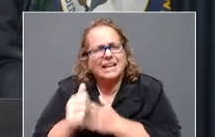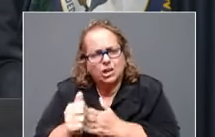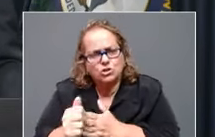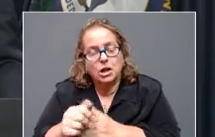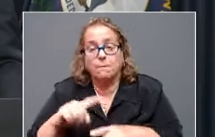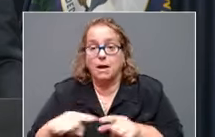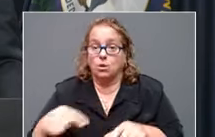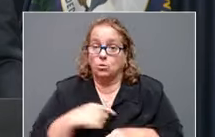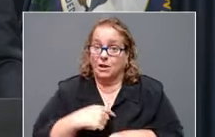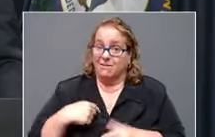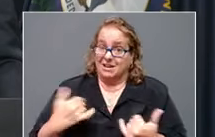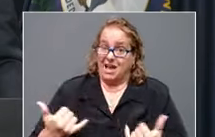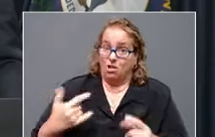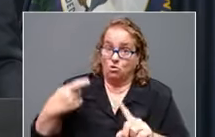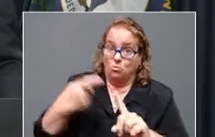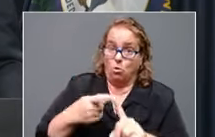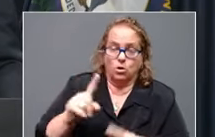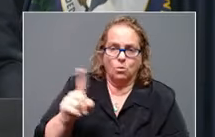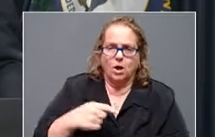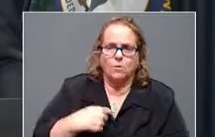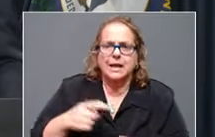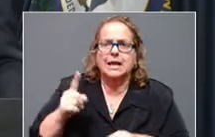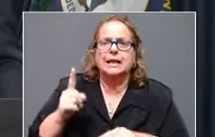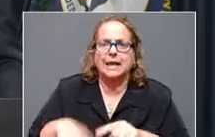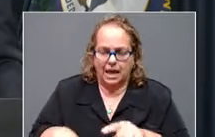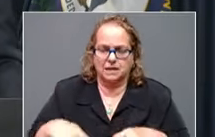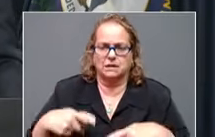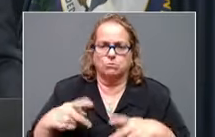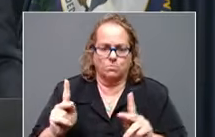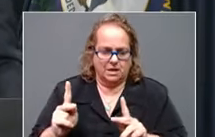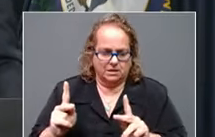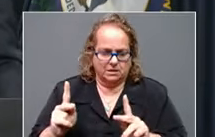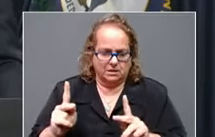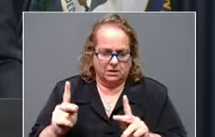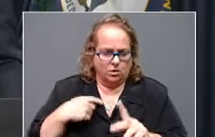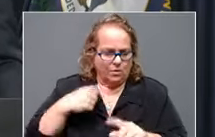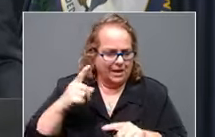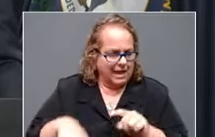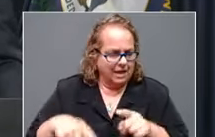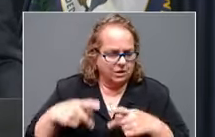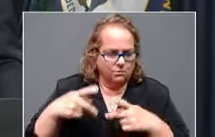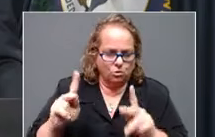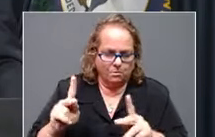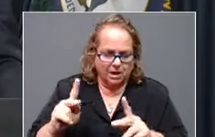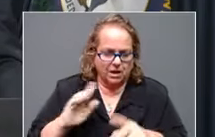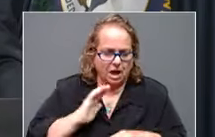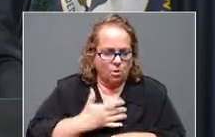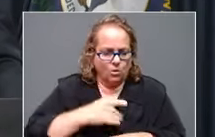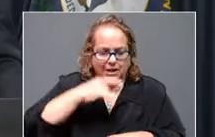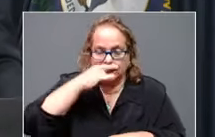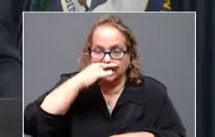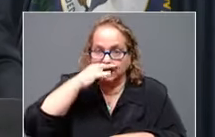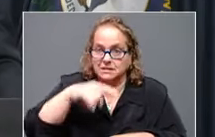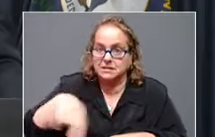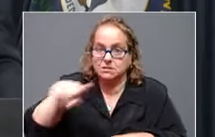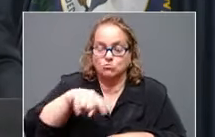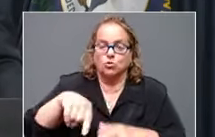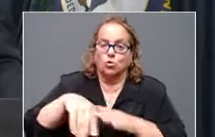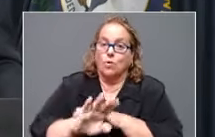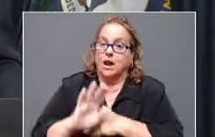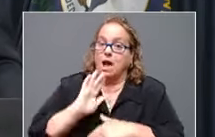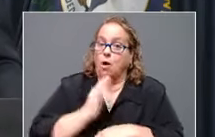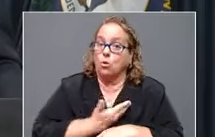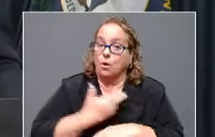Delta variant. We have already seen through what we have shown you that our kids will not stay in school. They will not get in-person learning. We